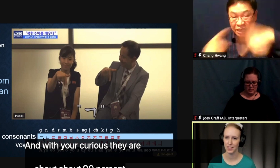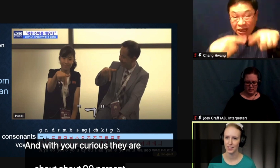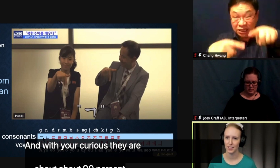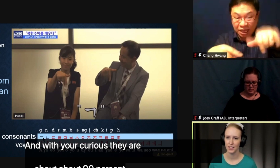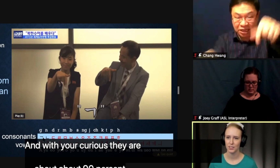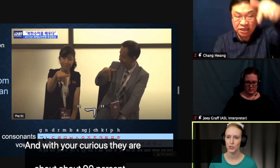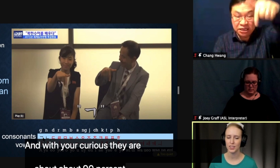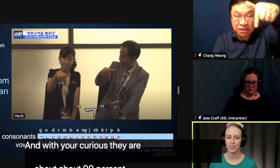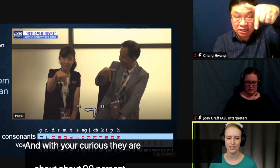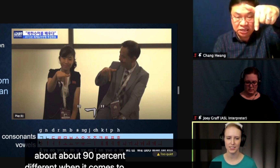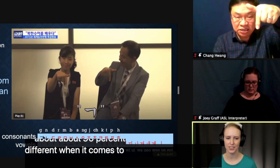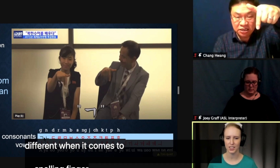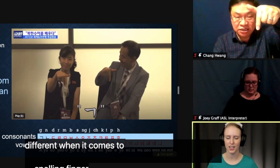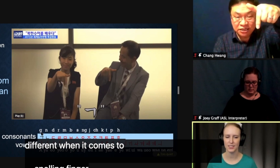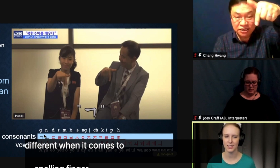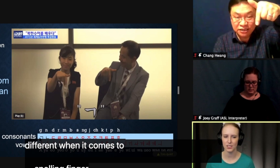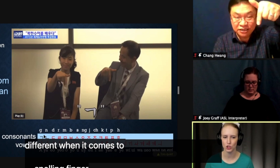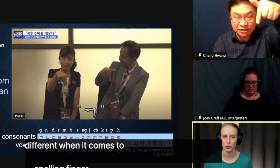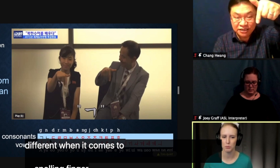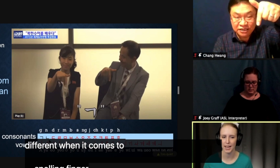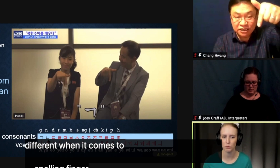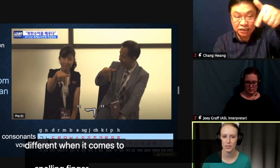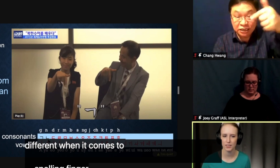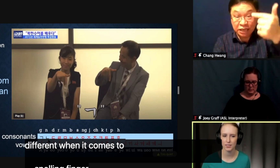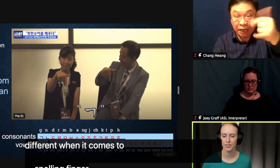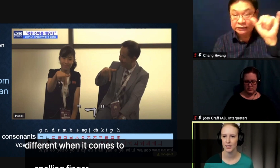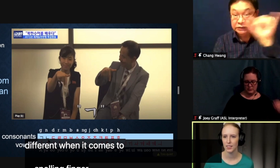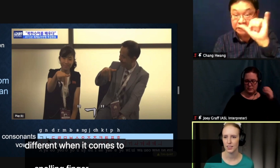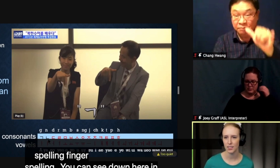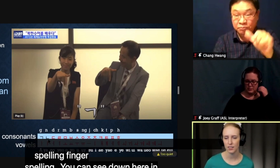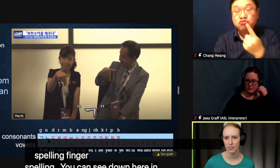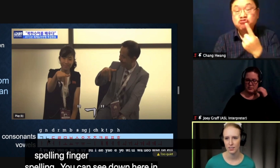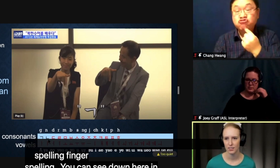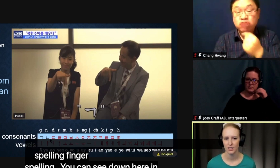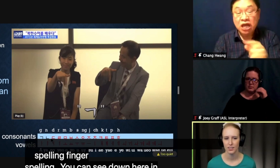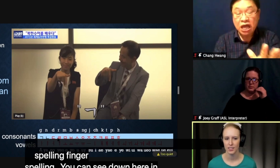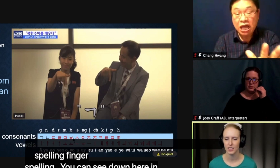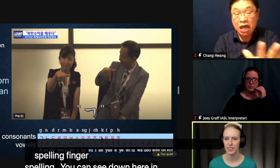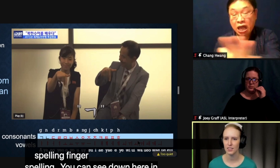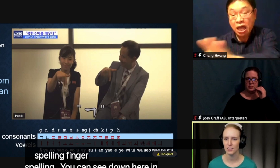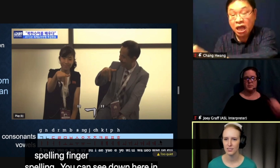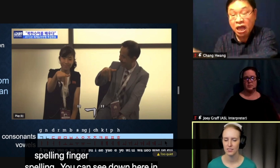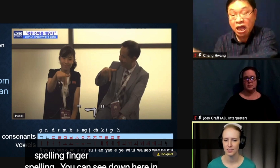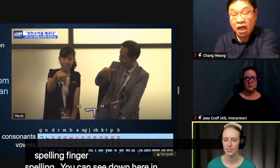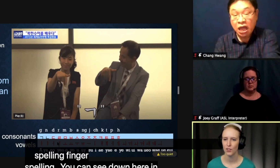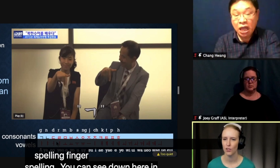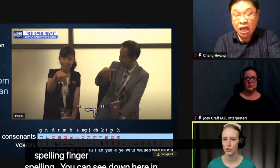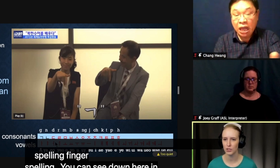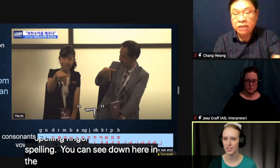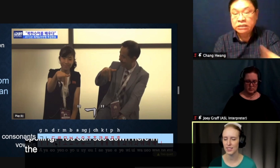spelling. You can see down here under the consonants, the two black ones, the giok and the